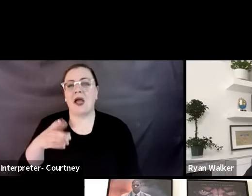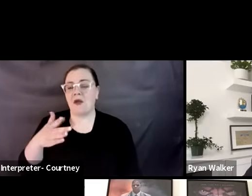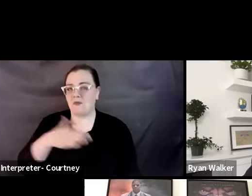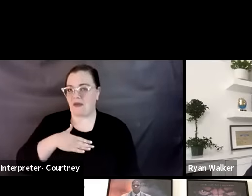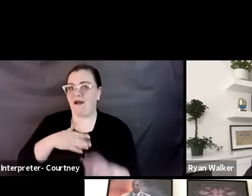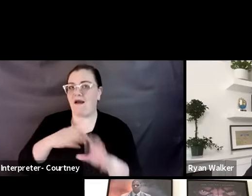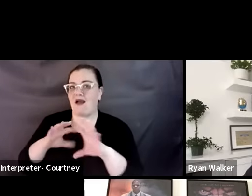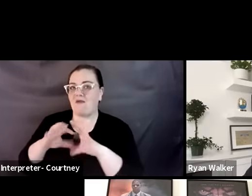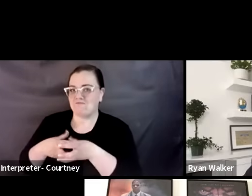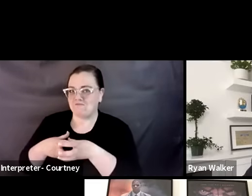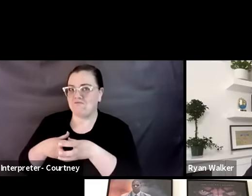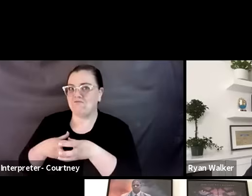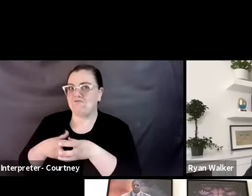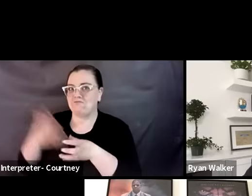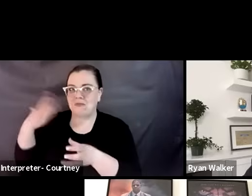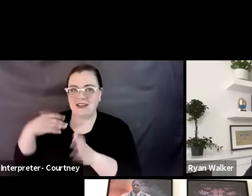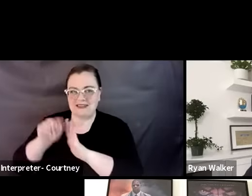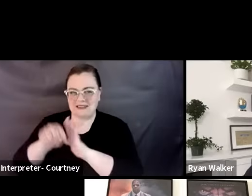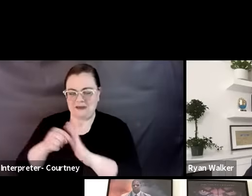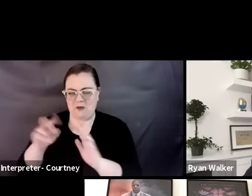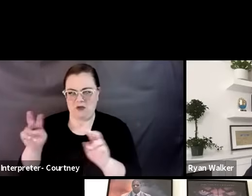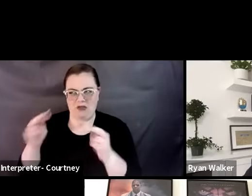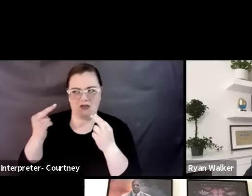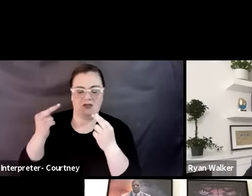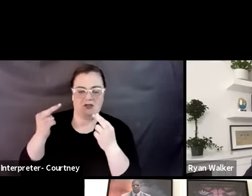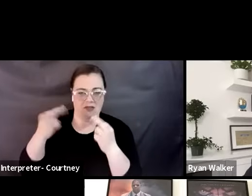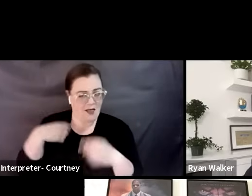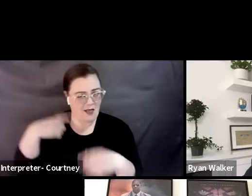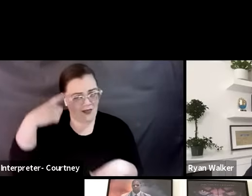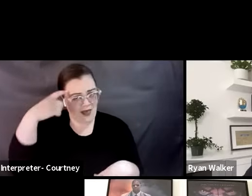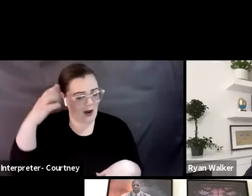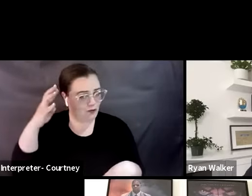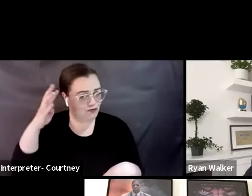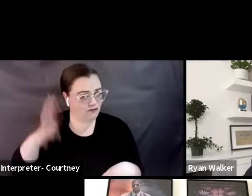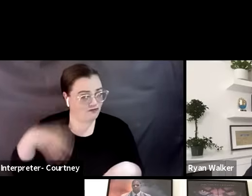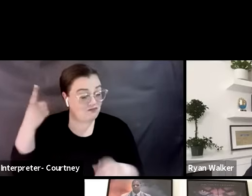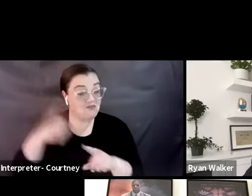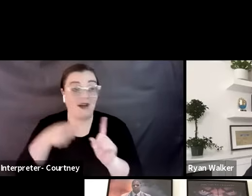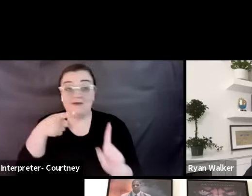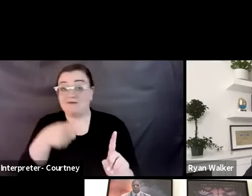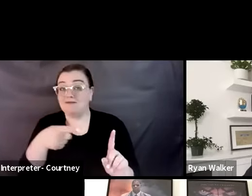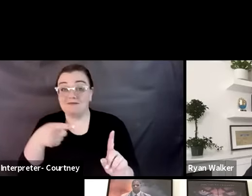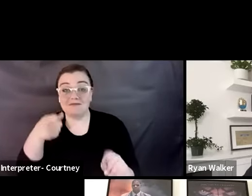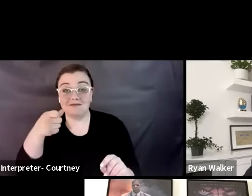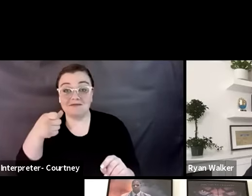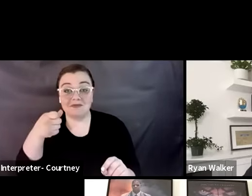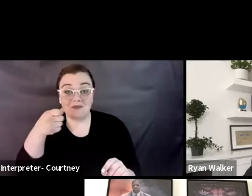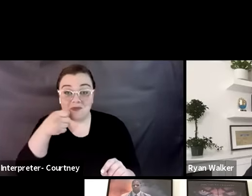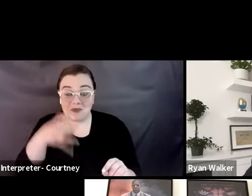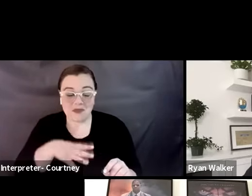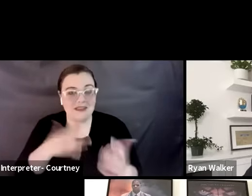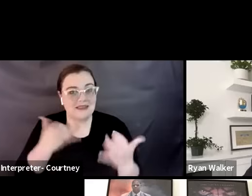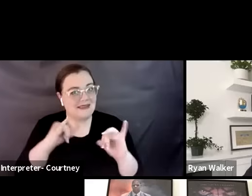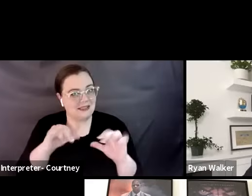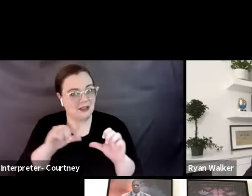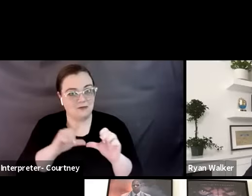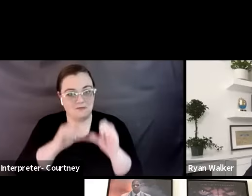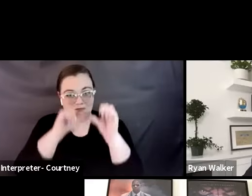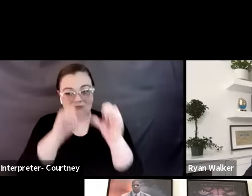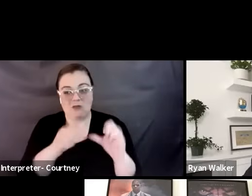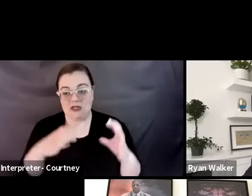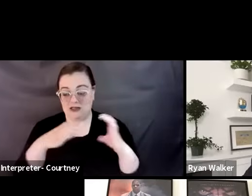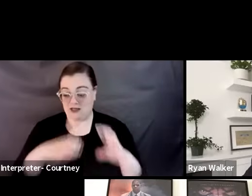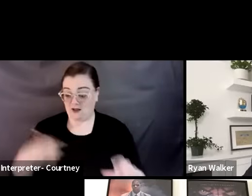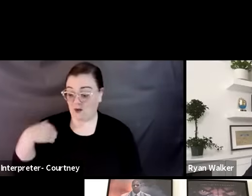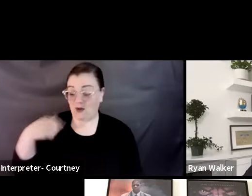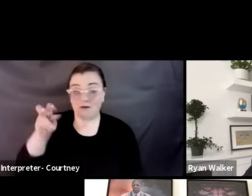looked at me like I was crazy. And, she's still a longtime client and we've traveled the world together, and